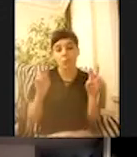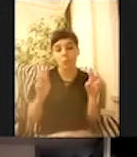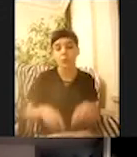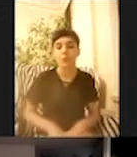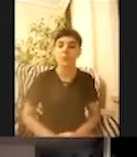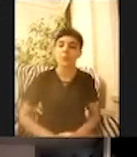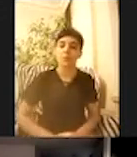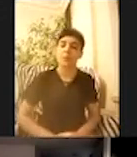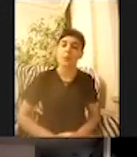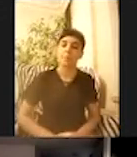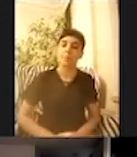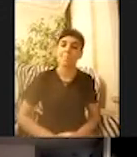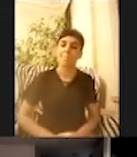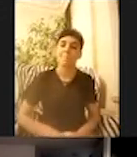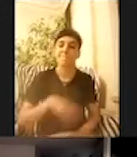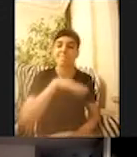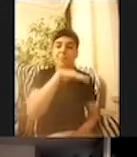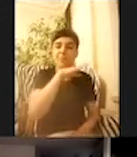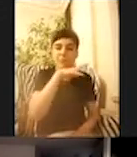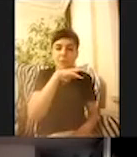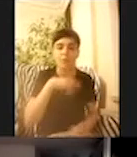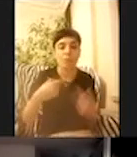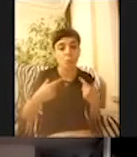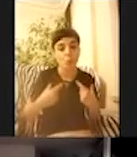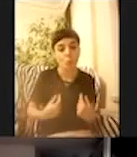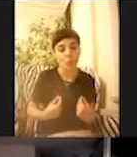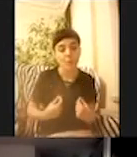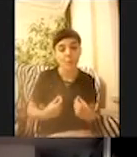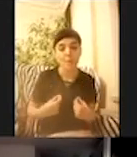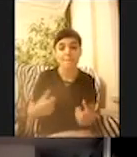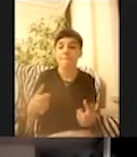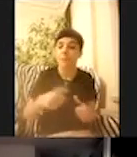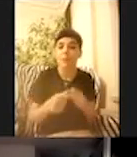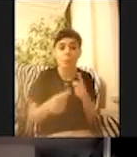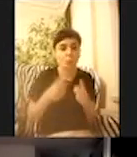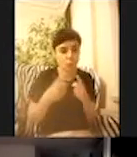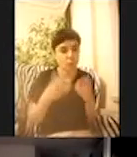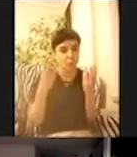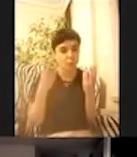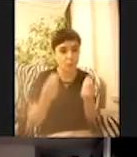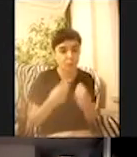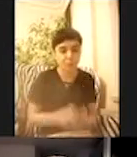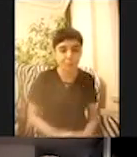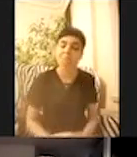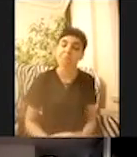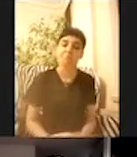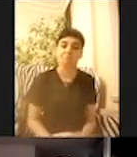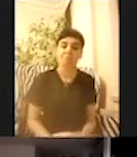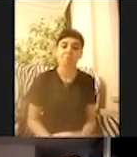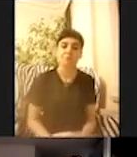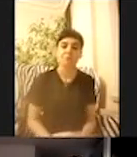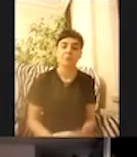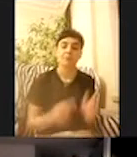Here's a second slide. Yes, this is on the left side. There are two pictures. On the left side, I